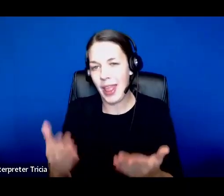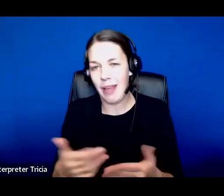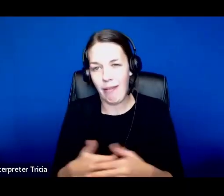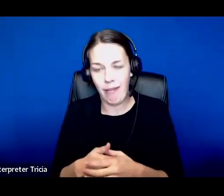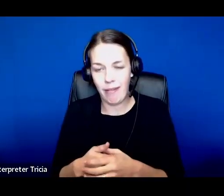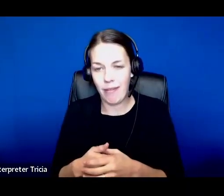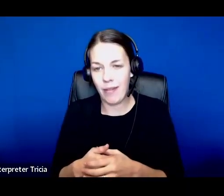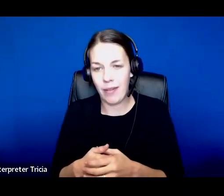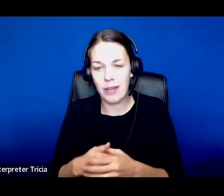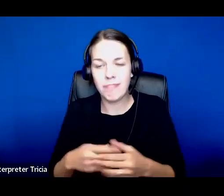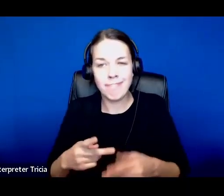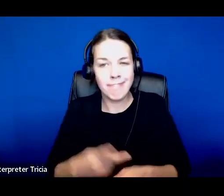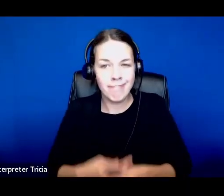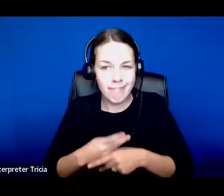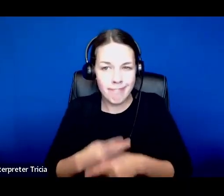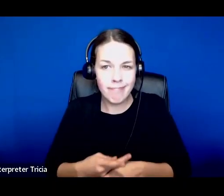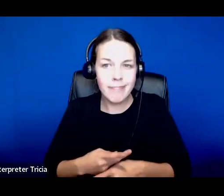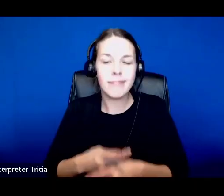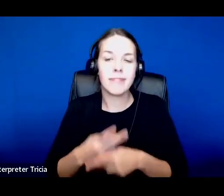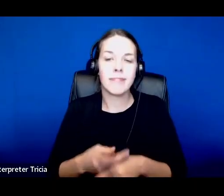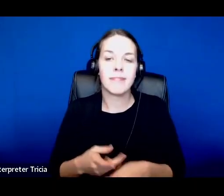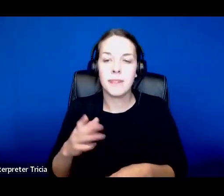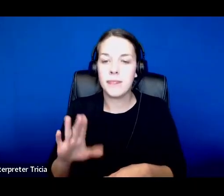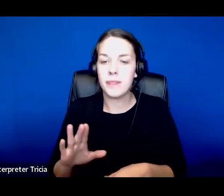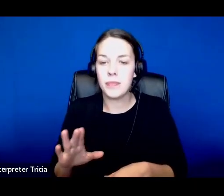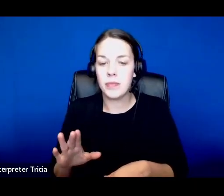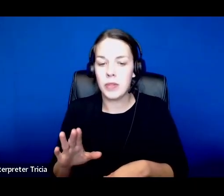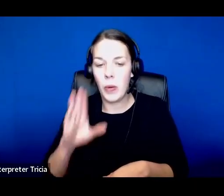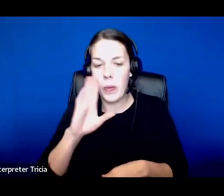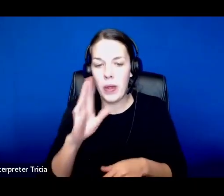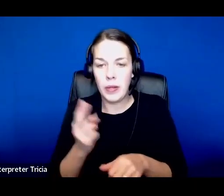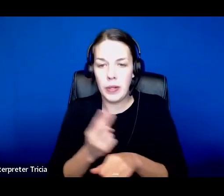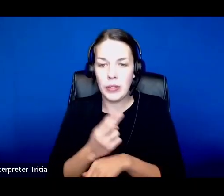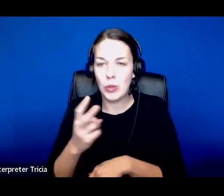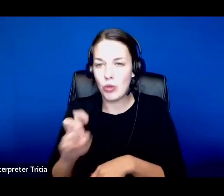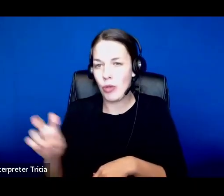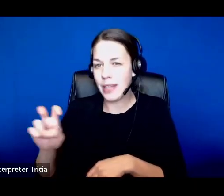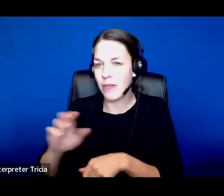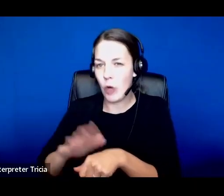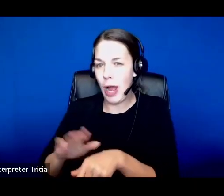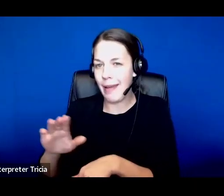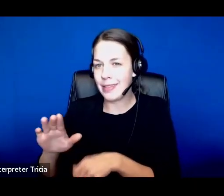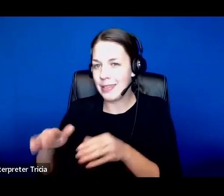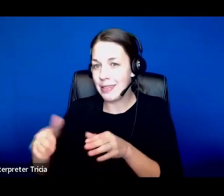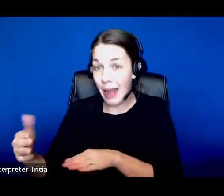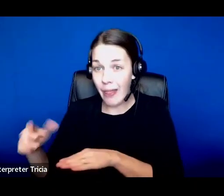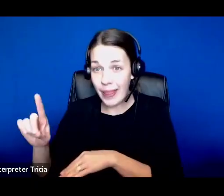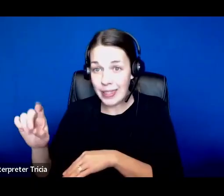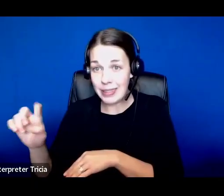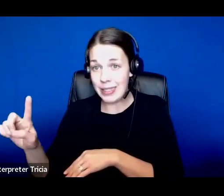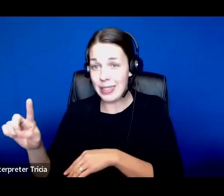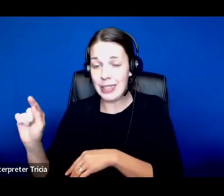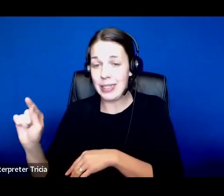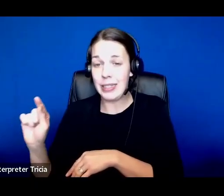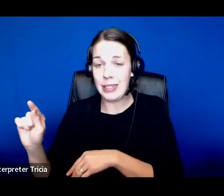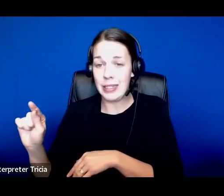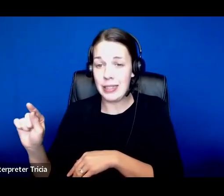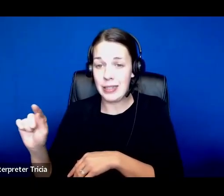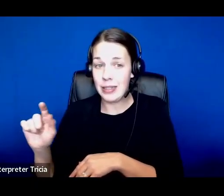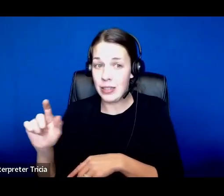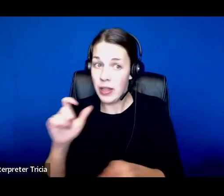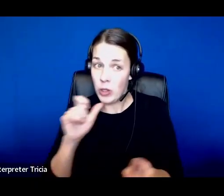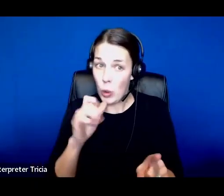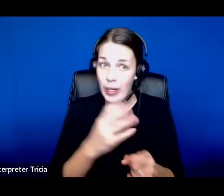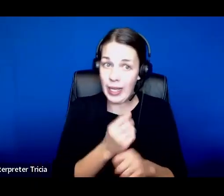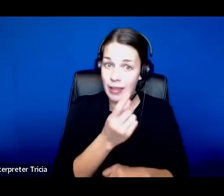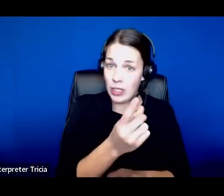So be careful if you're going to use a transfer on death deed that you don't get from the Minnesota